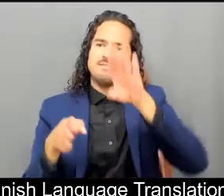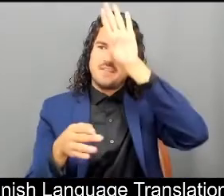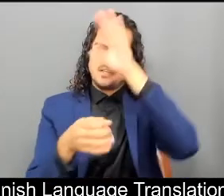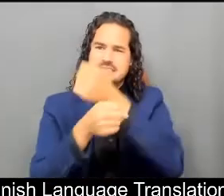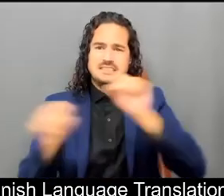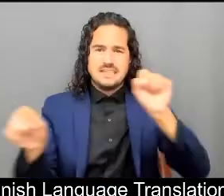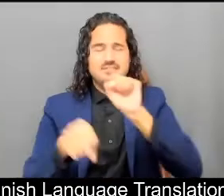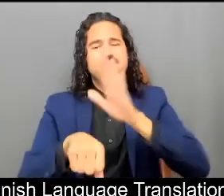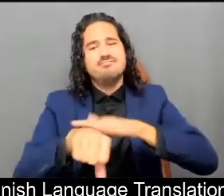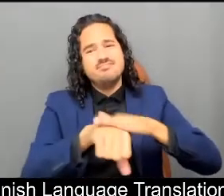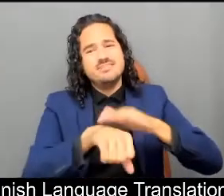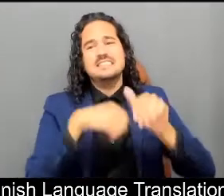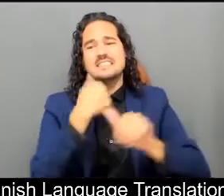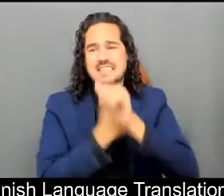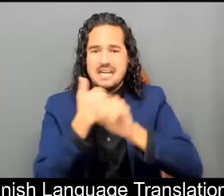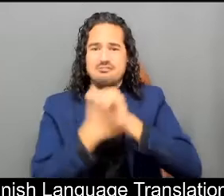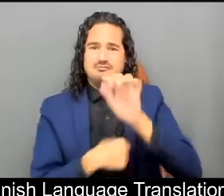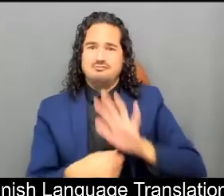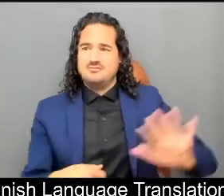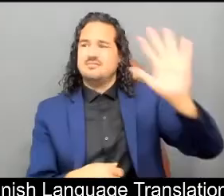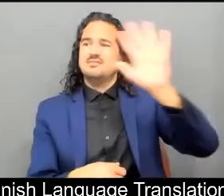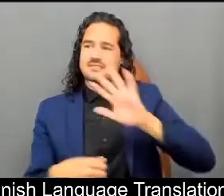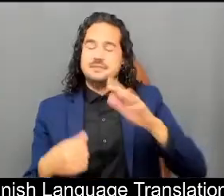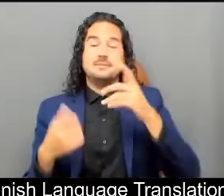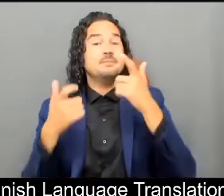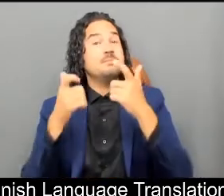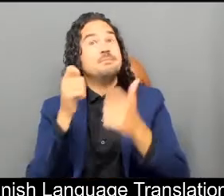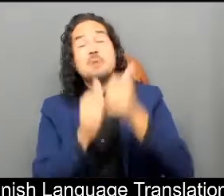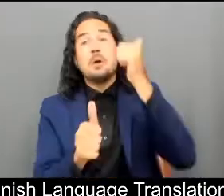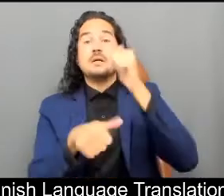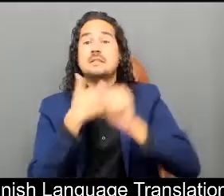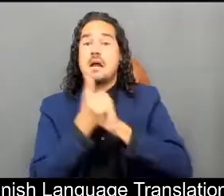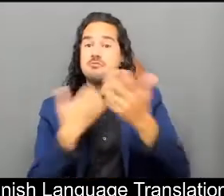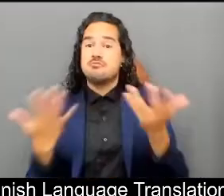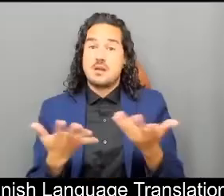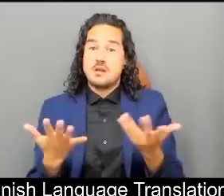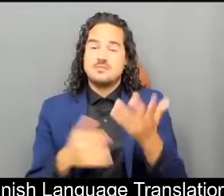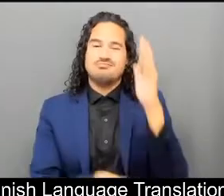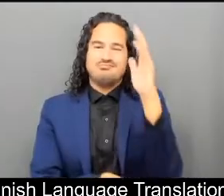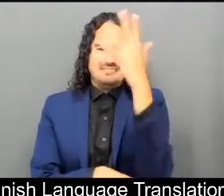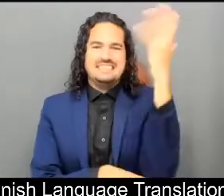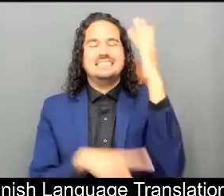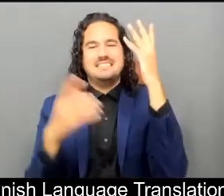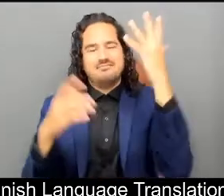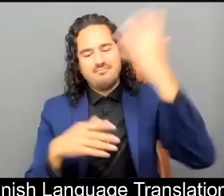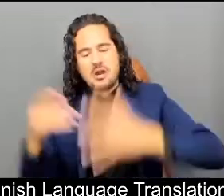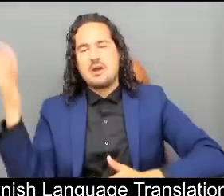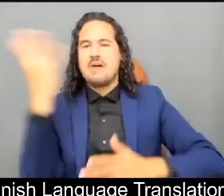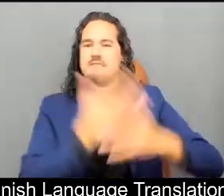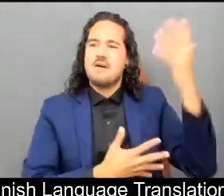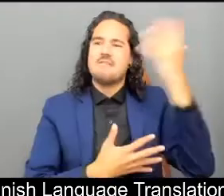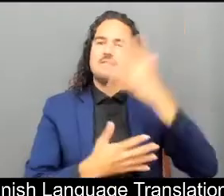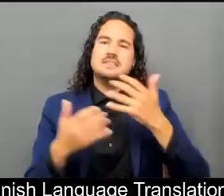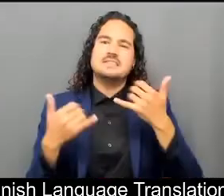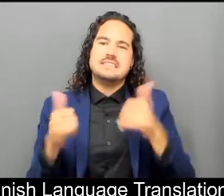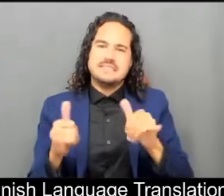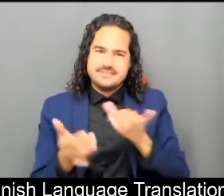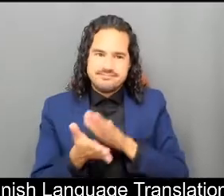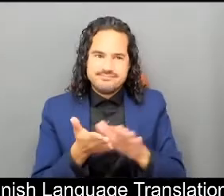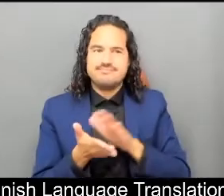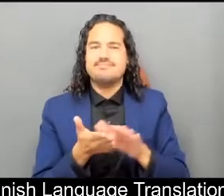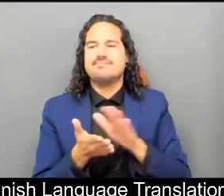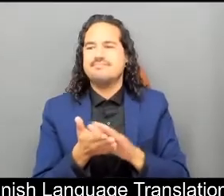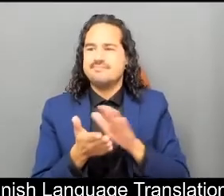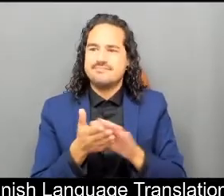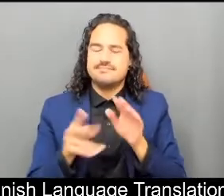are a very big hazard that we're looking at. So we only want to do the mop-up that to the extent necessary to be able to come in